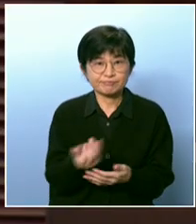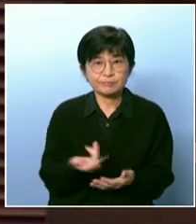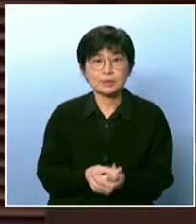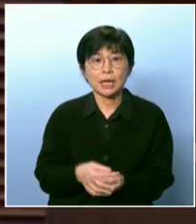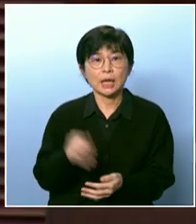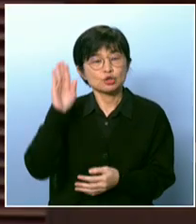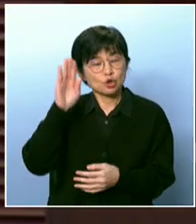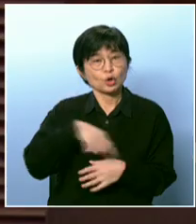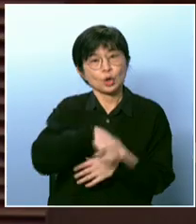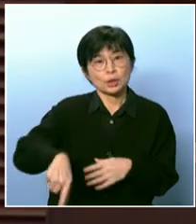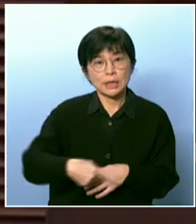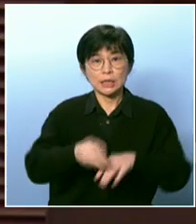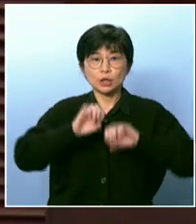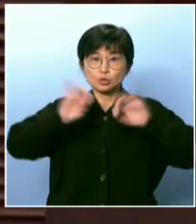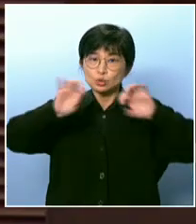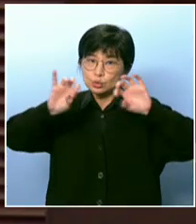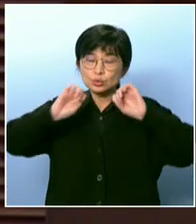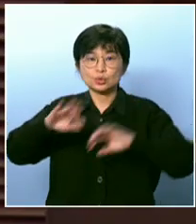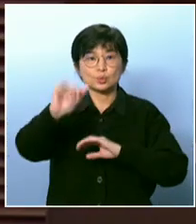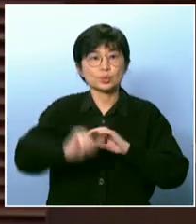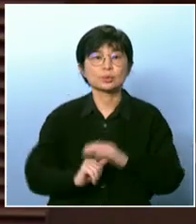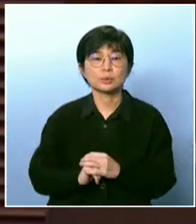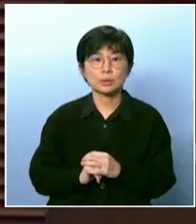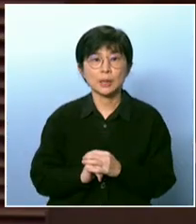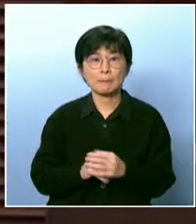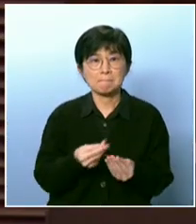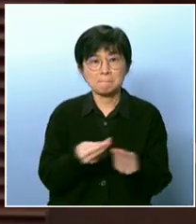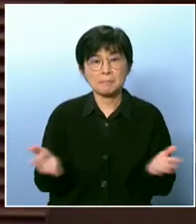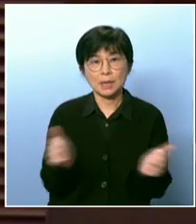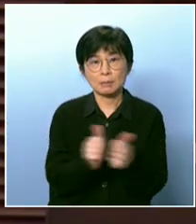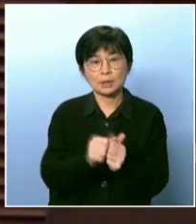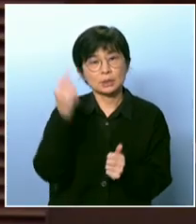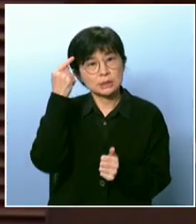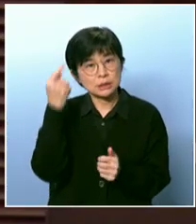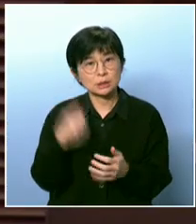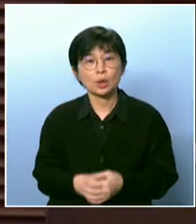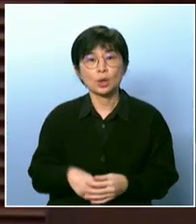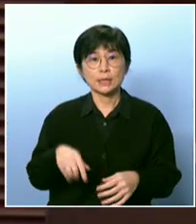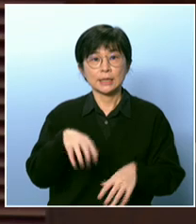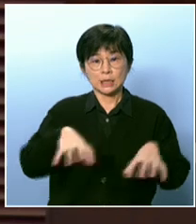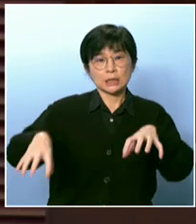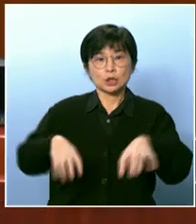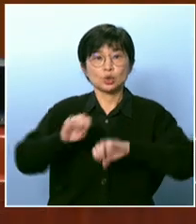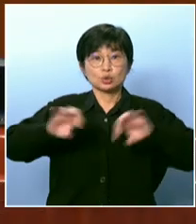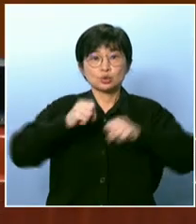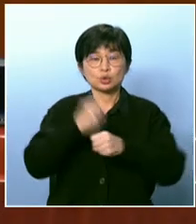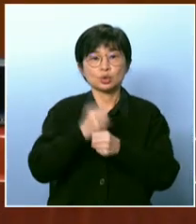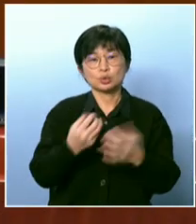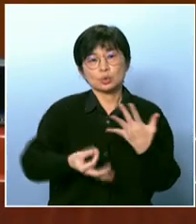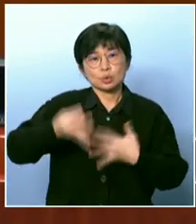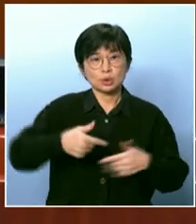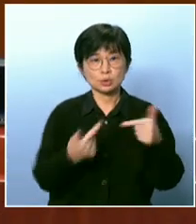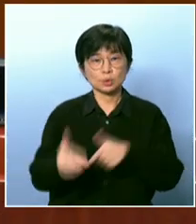Mr. Anthony Fong to produce a program, but we'll try to do better in